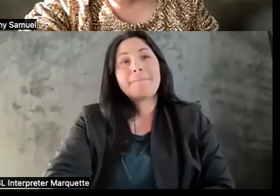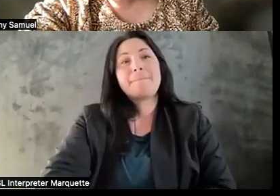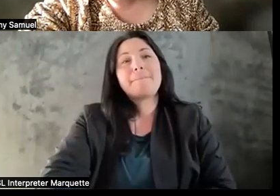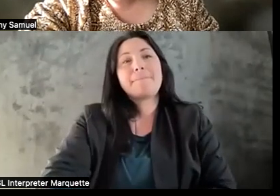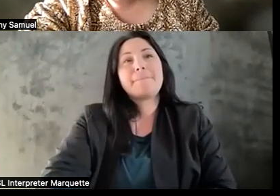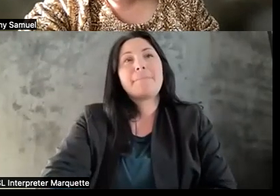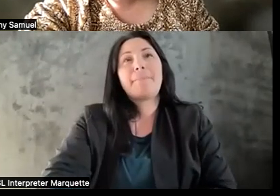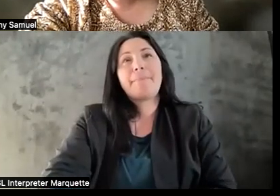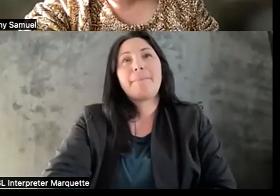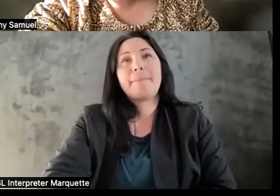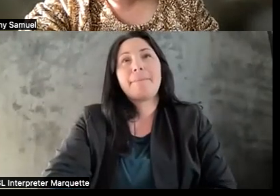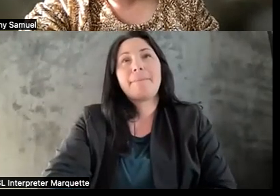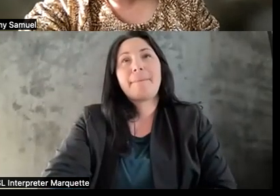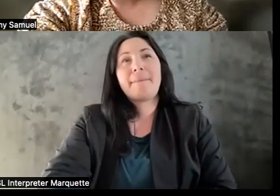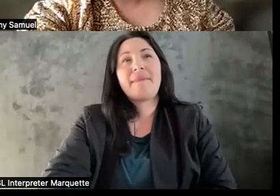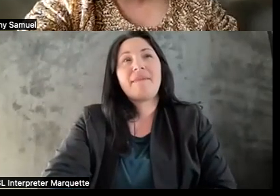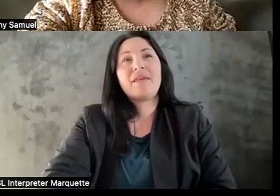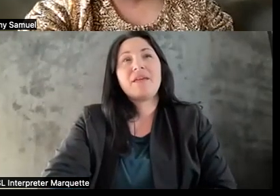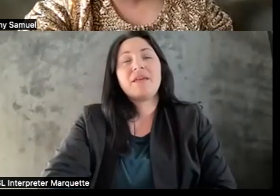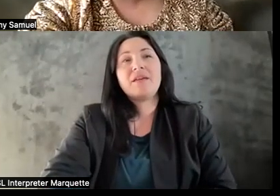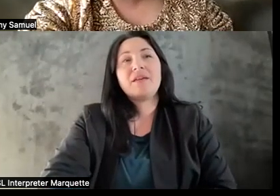if other people are looking in the chat room.